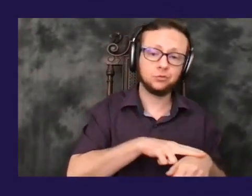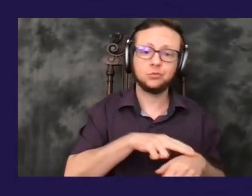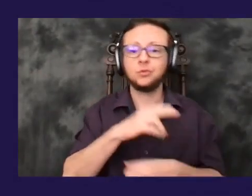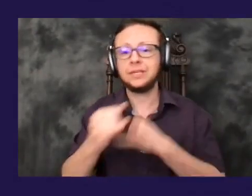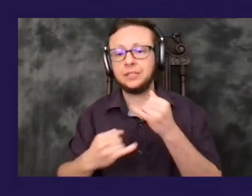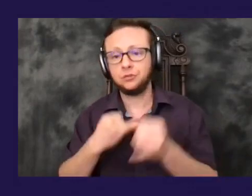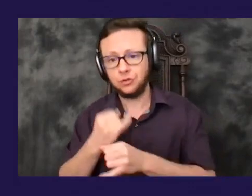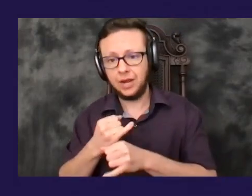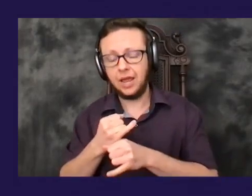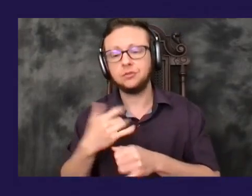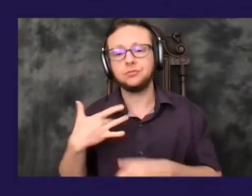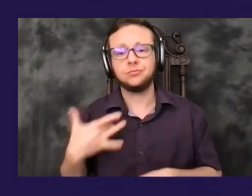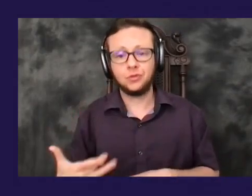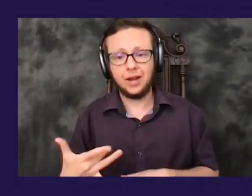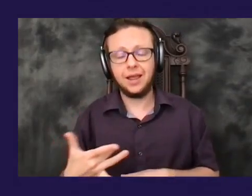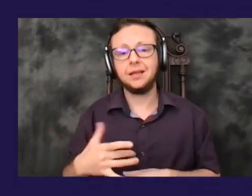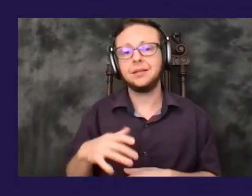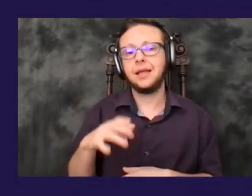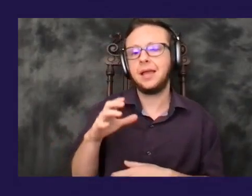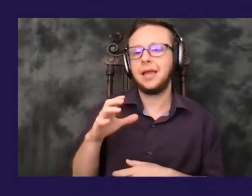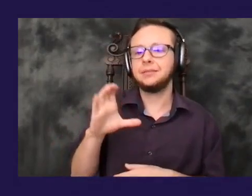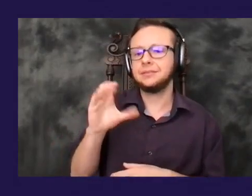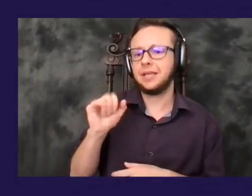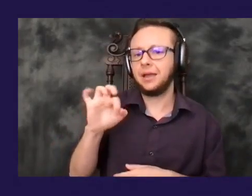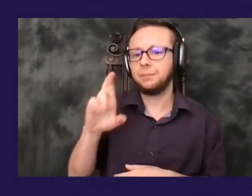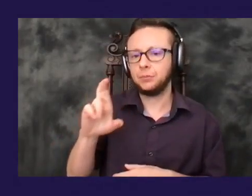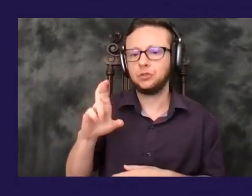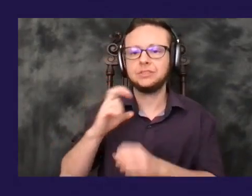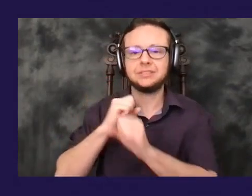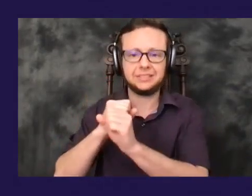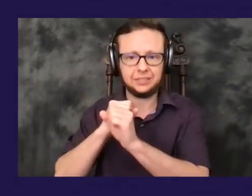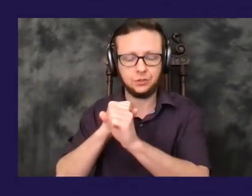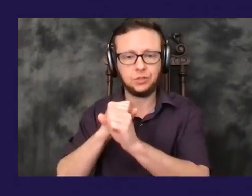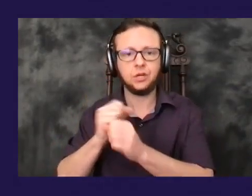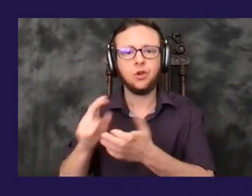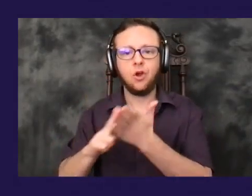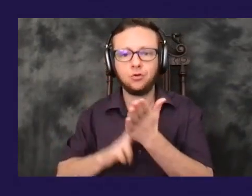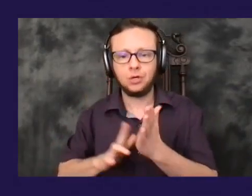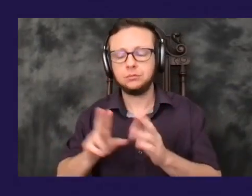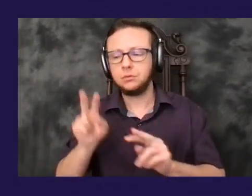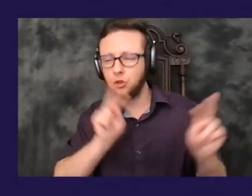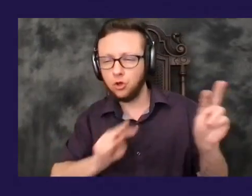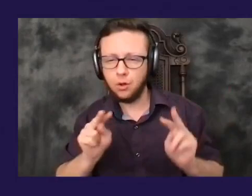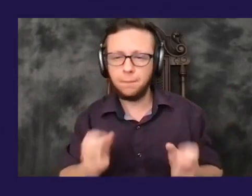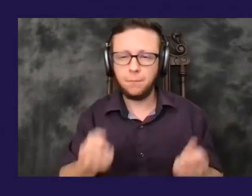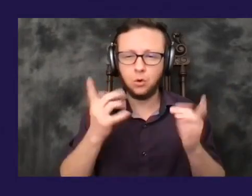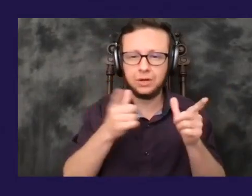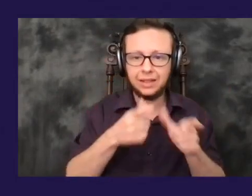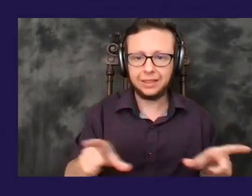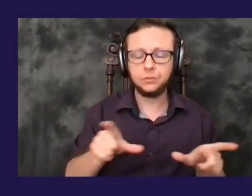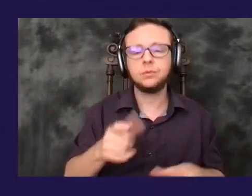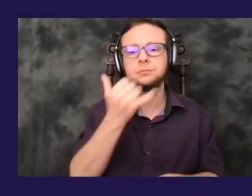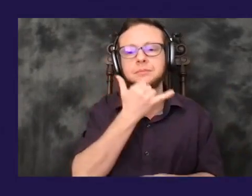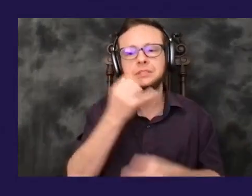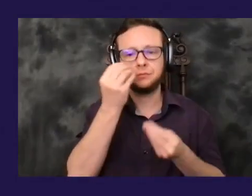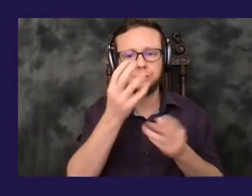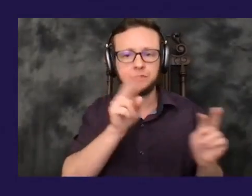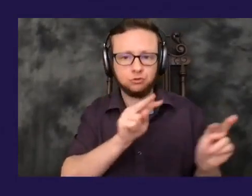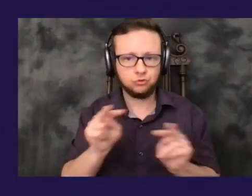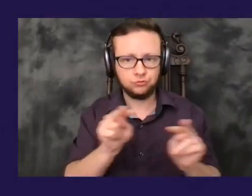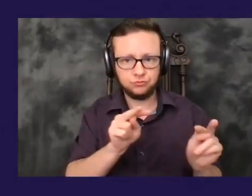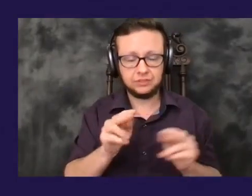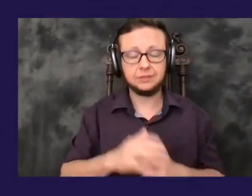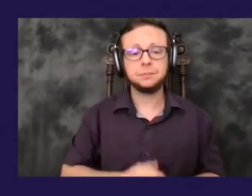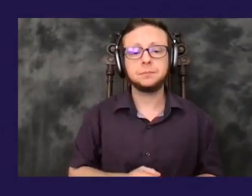cybersecurity contractor who conducted multilingual misinformation surveillance. We were also able